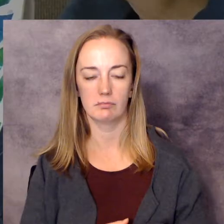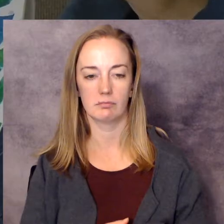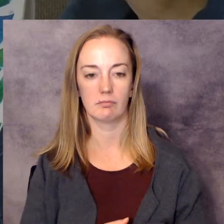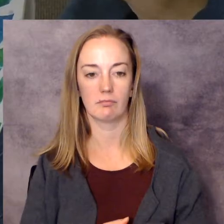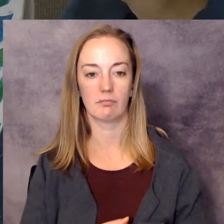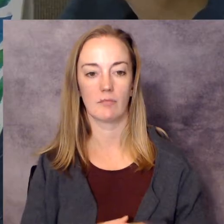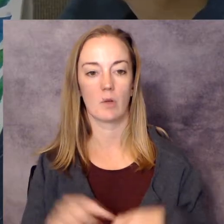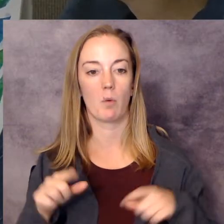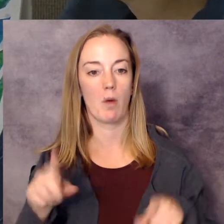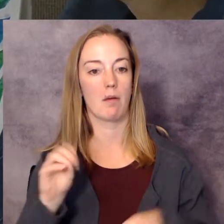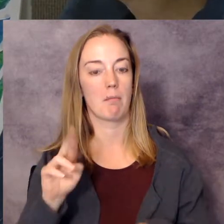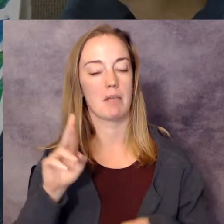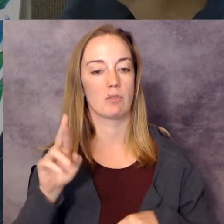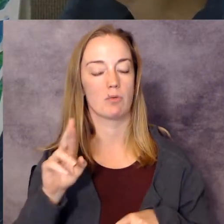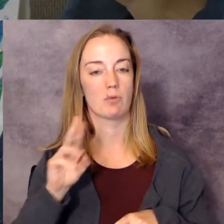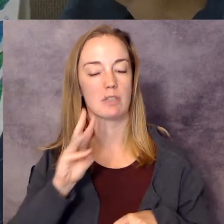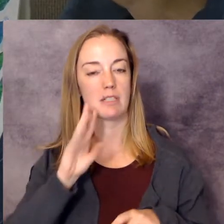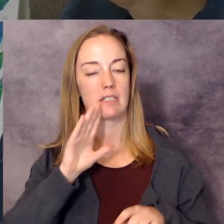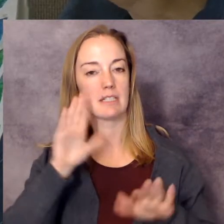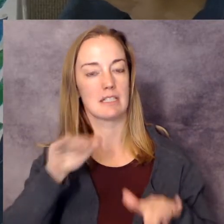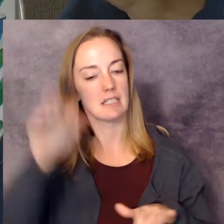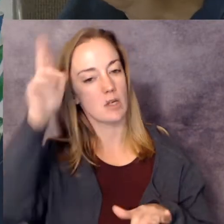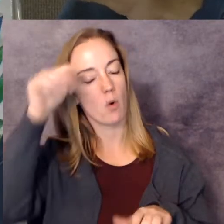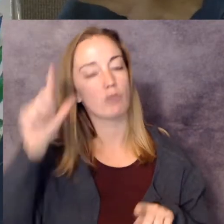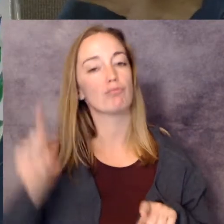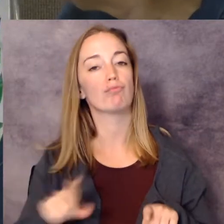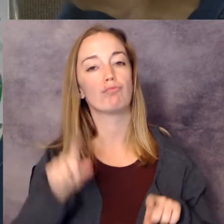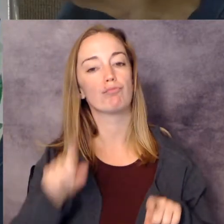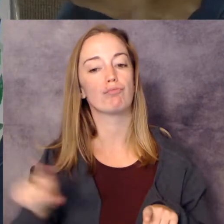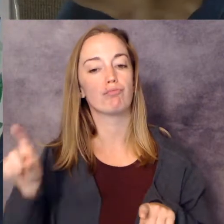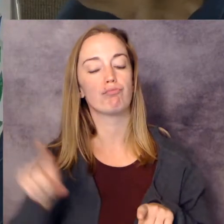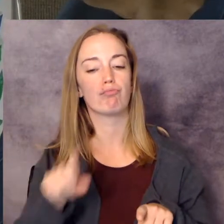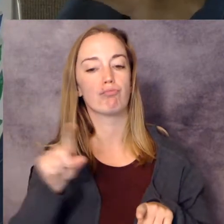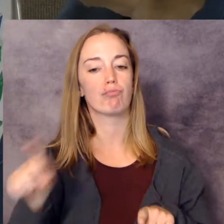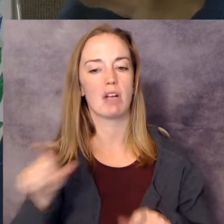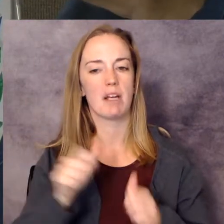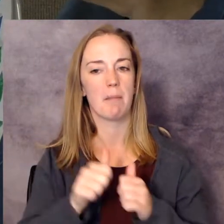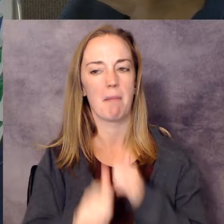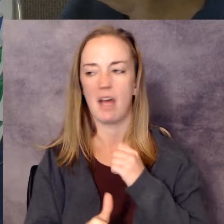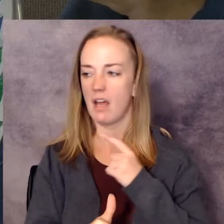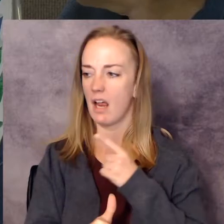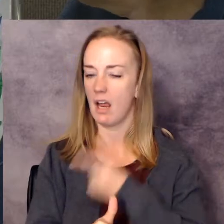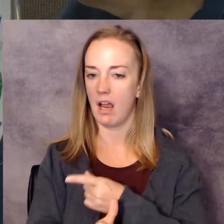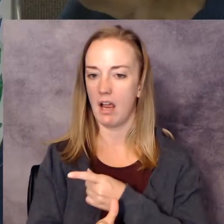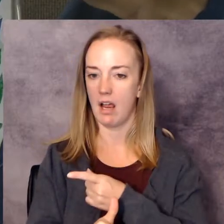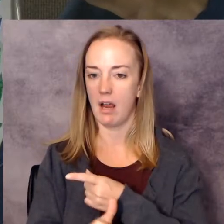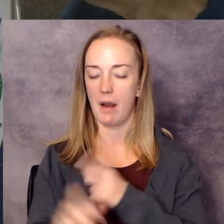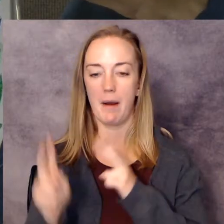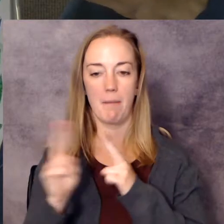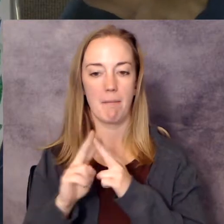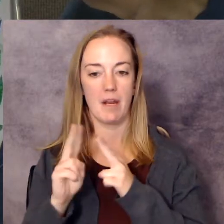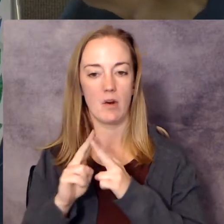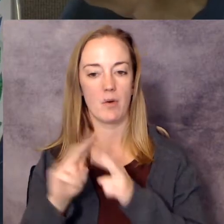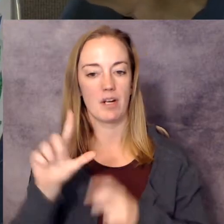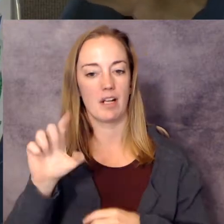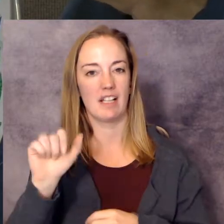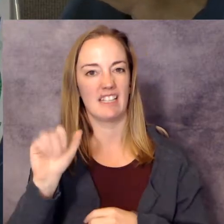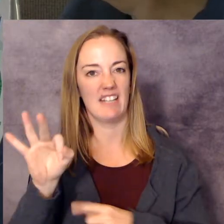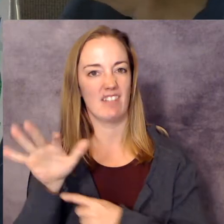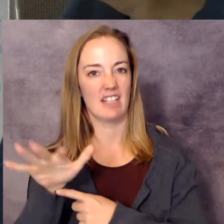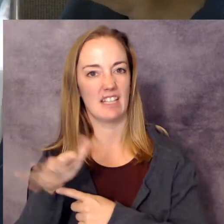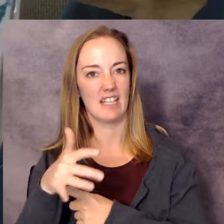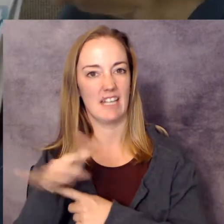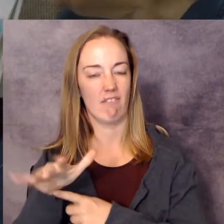As Mr. Seahorse drifted gently through the sea, he passed right by a pair of leaf fish